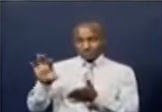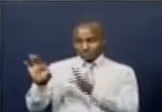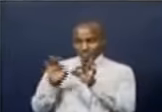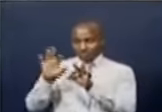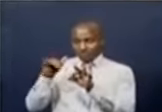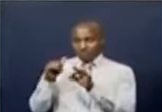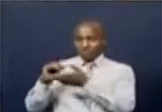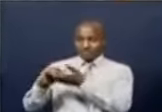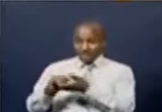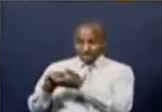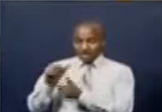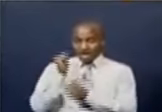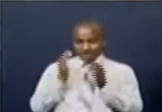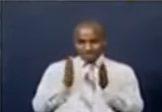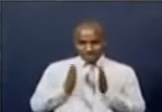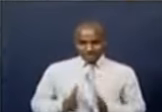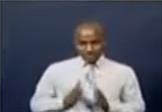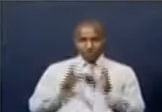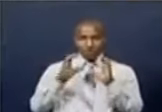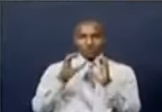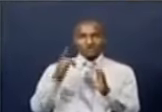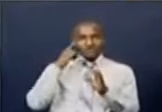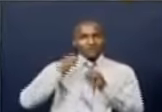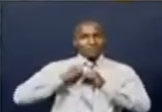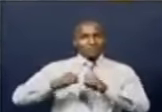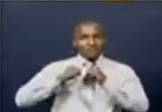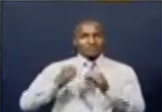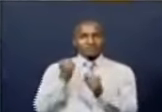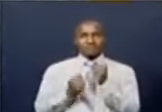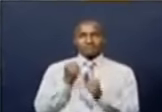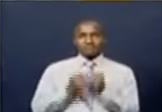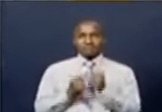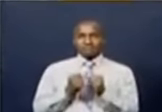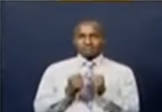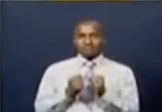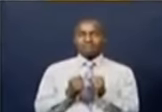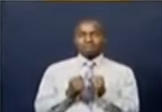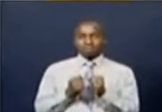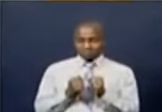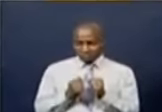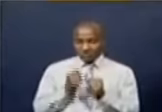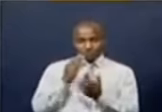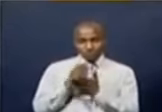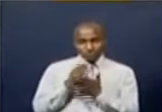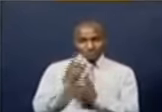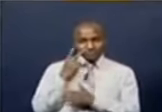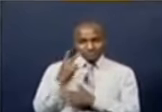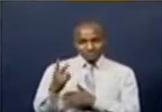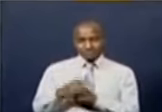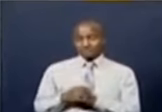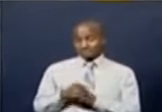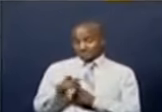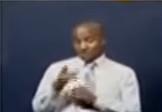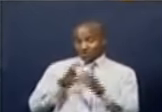federation, right, and the personal coaches for the athlete, the elite athletes. Because you've got a rapport with them, you've got to be in constant communication with them. Yeah,